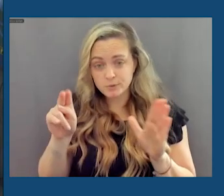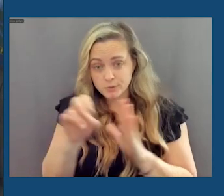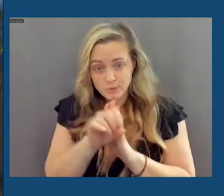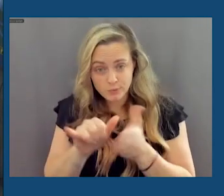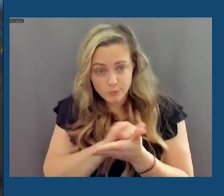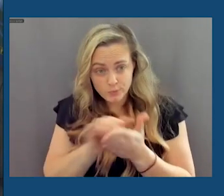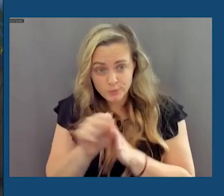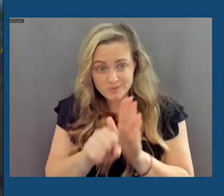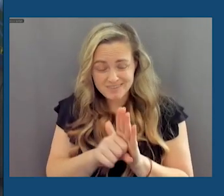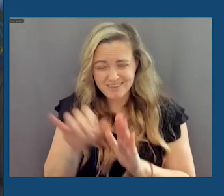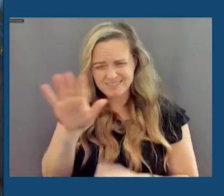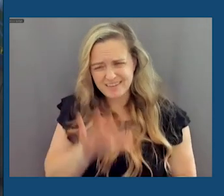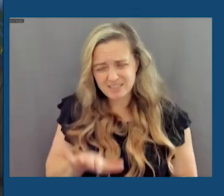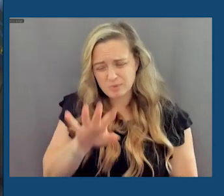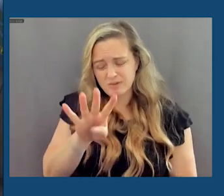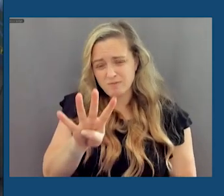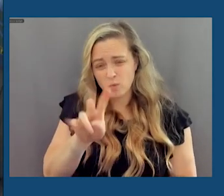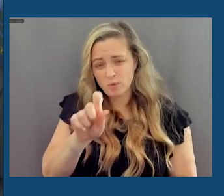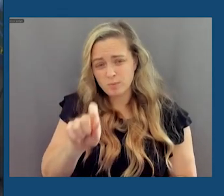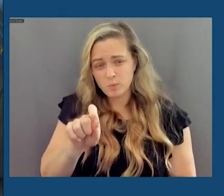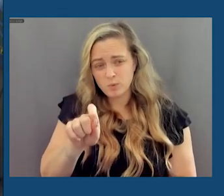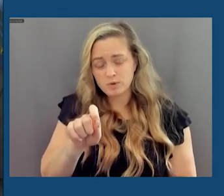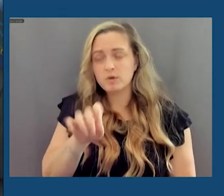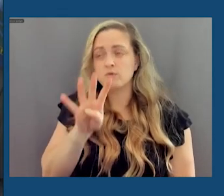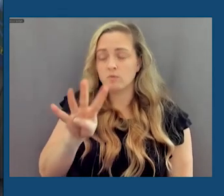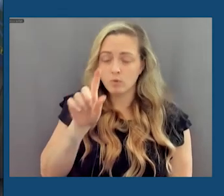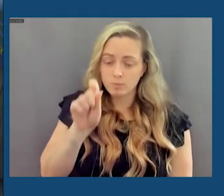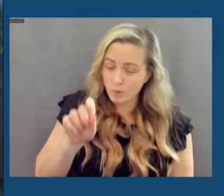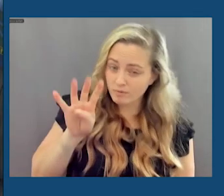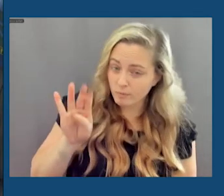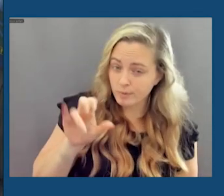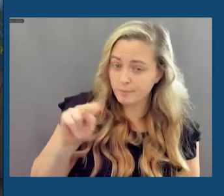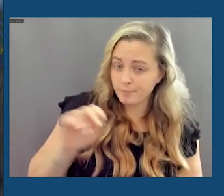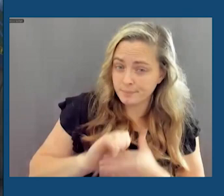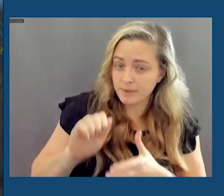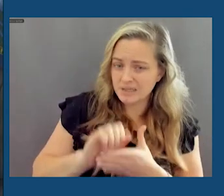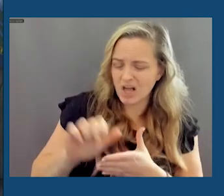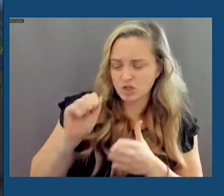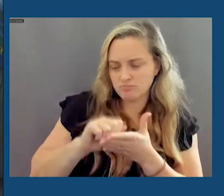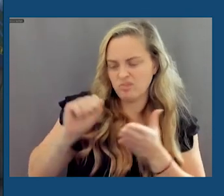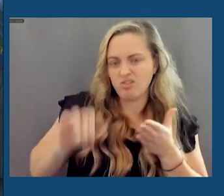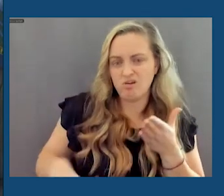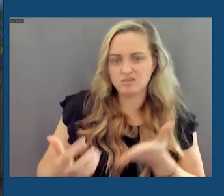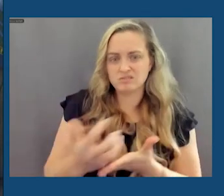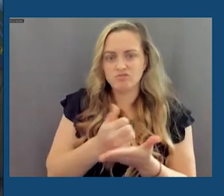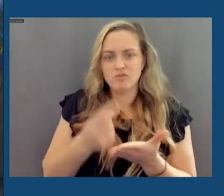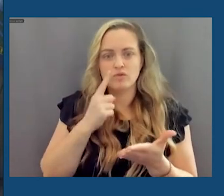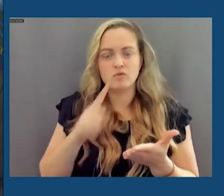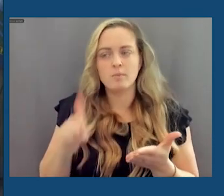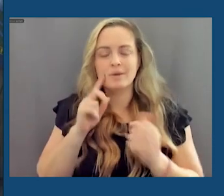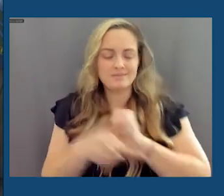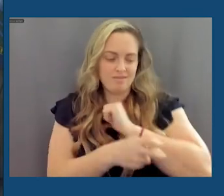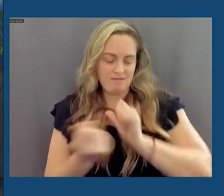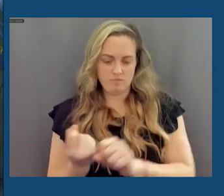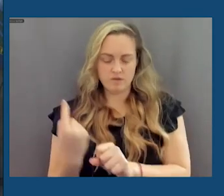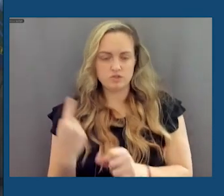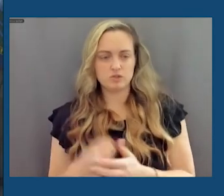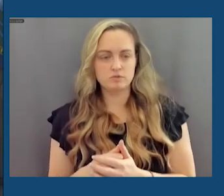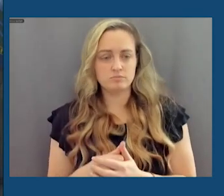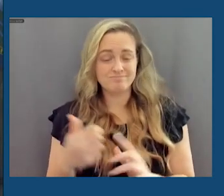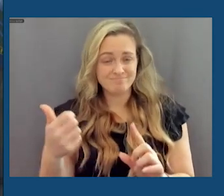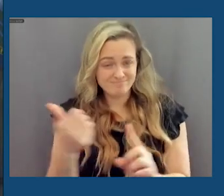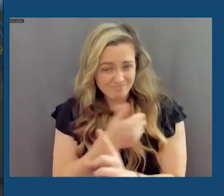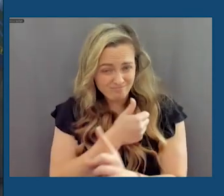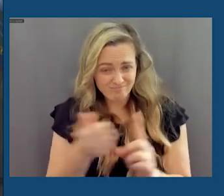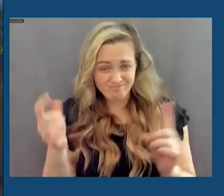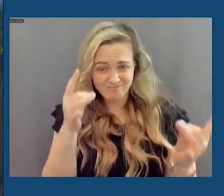an estimated of $4.4 billion in revenue due to retail theft last year, and violence in these